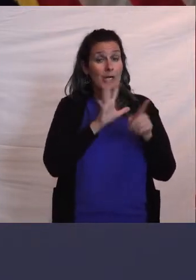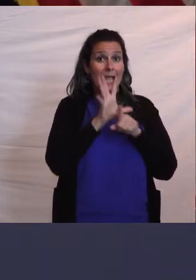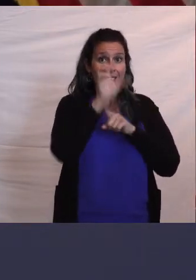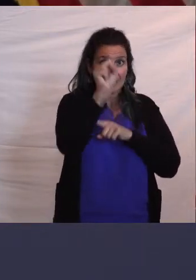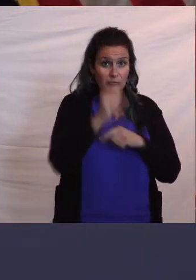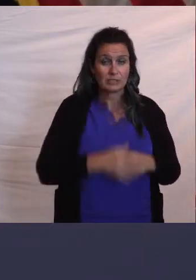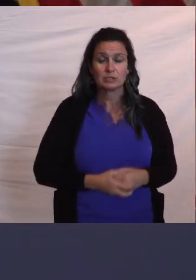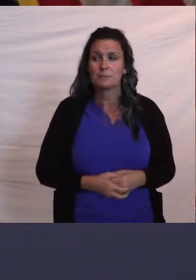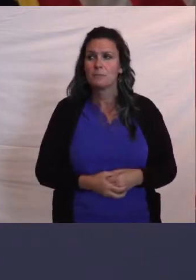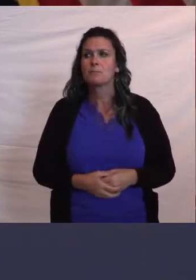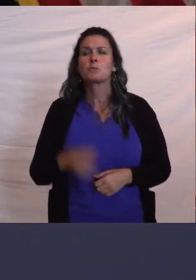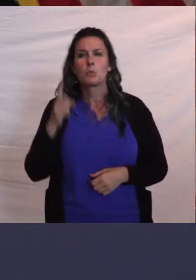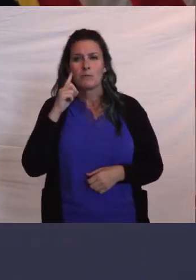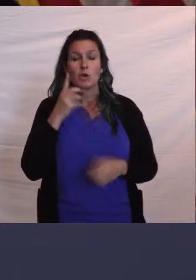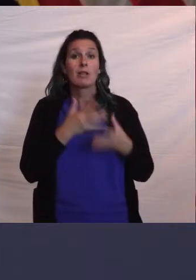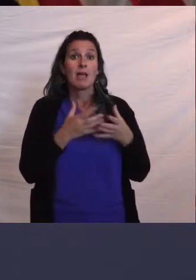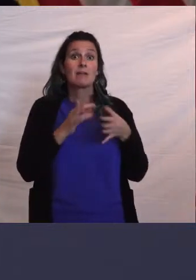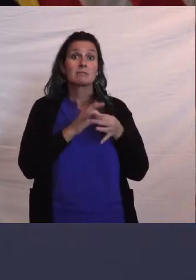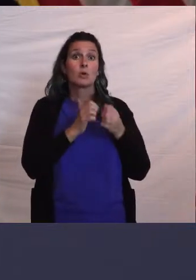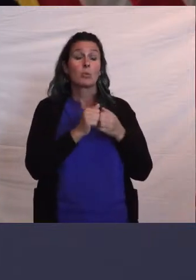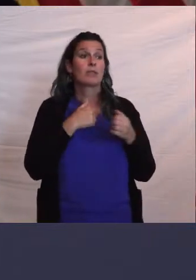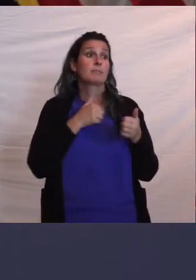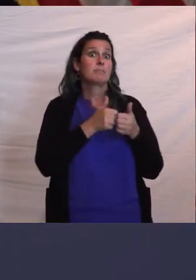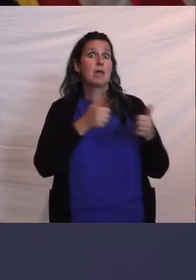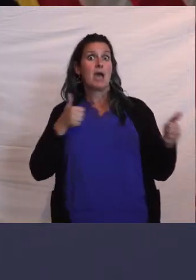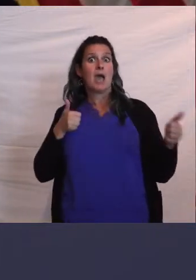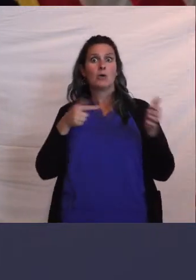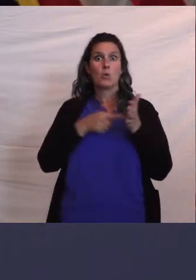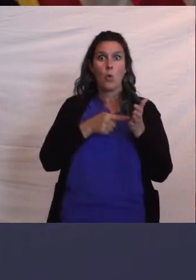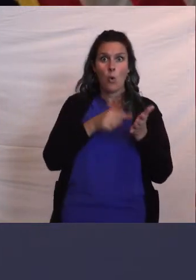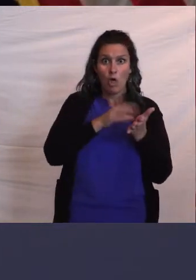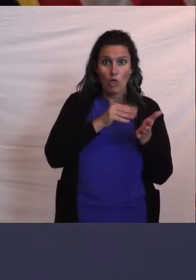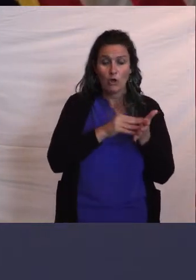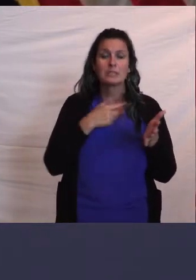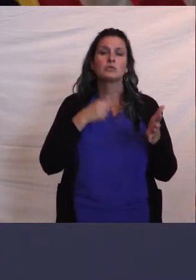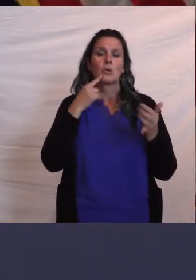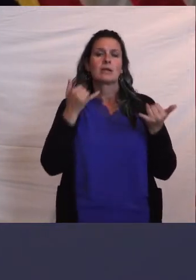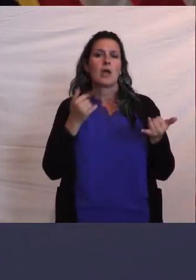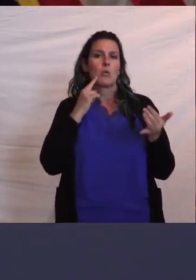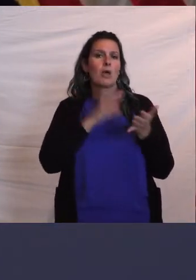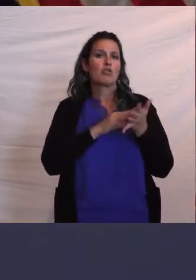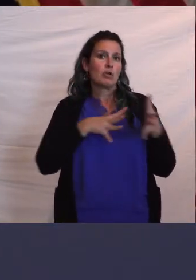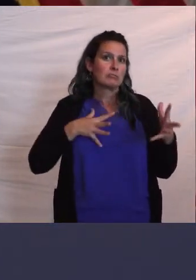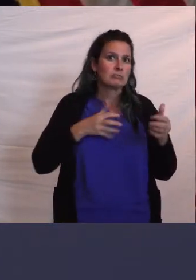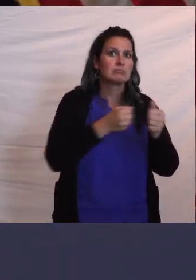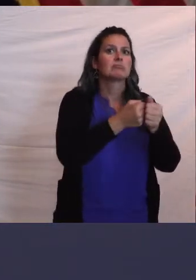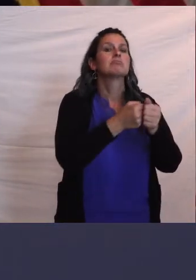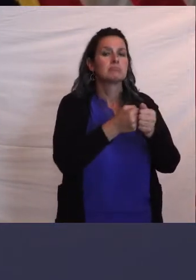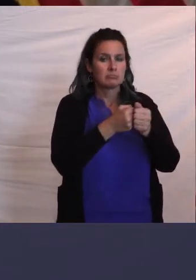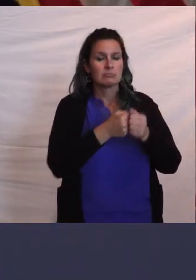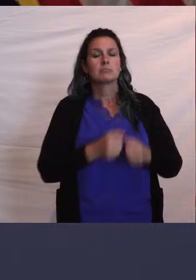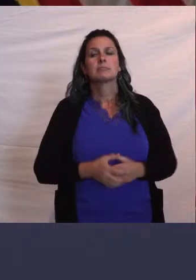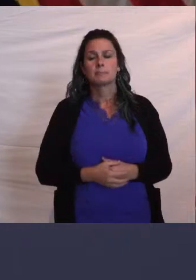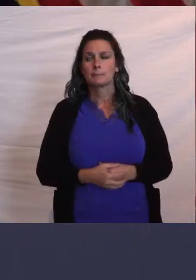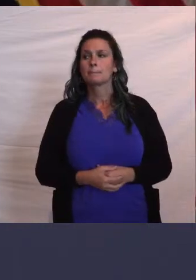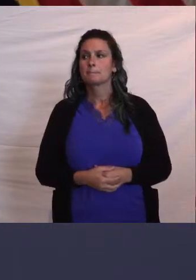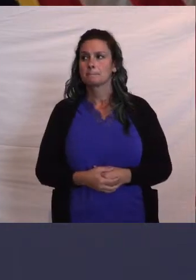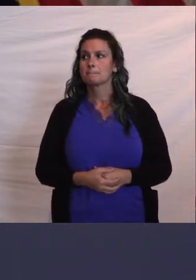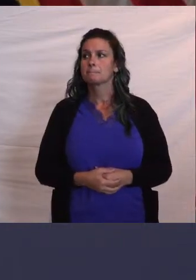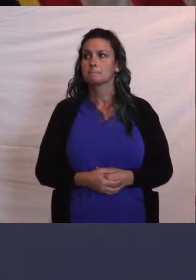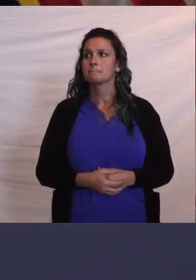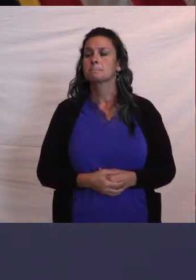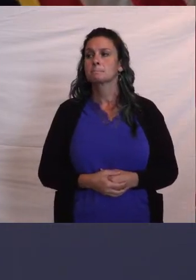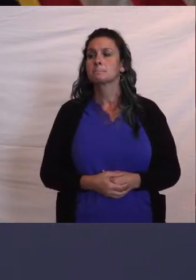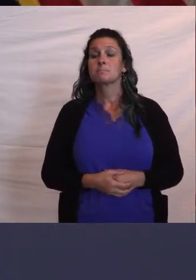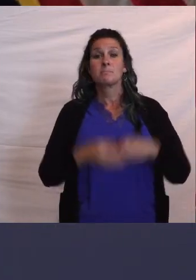acceleration. We've heard a lot about learning loss, but our approach is to provide remedies to help with solutions. So learning acceleration,